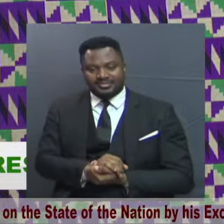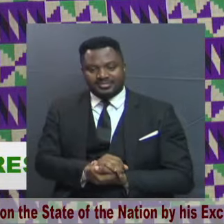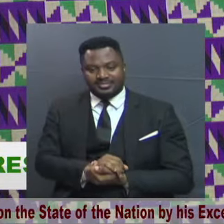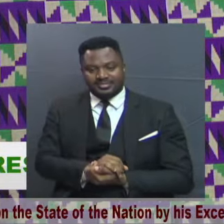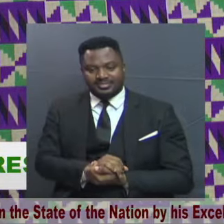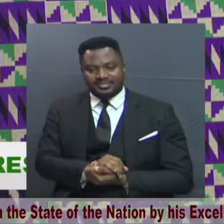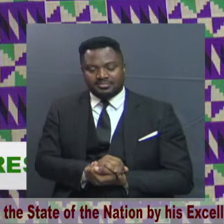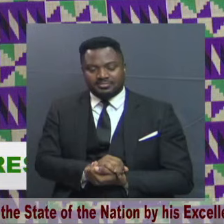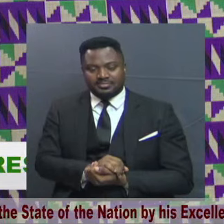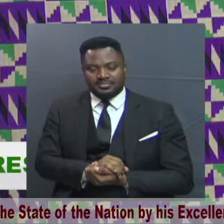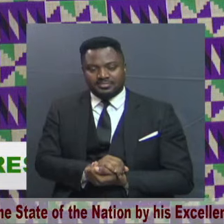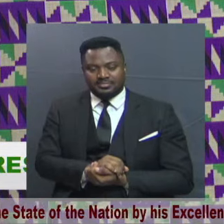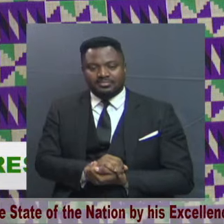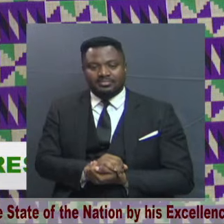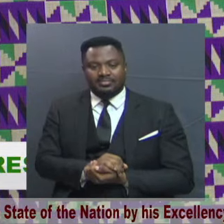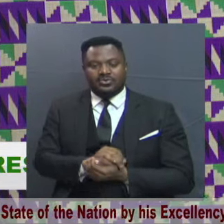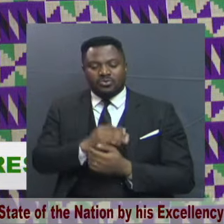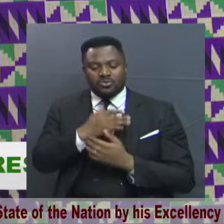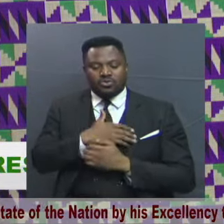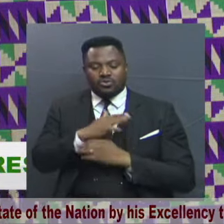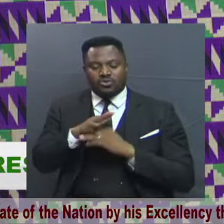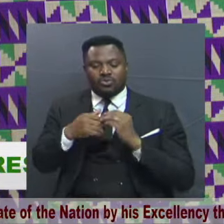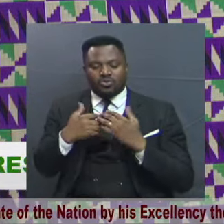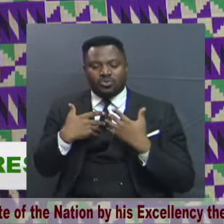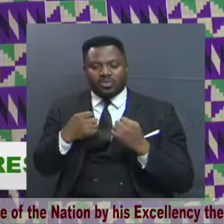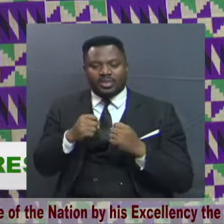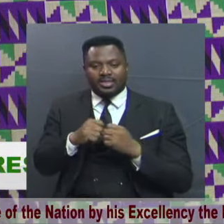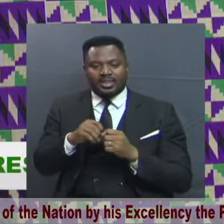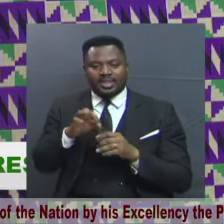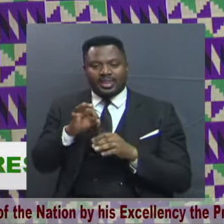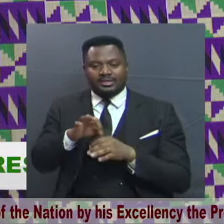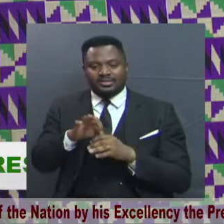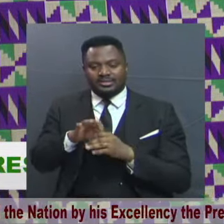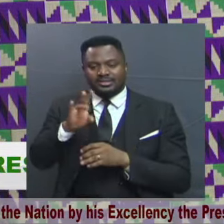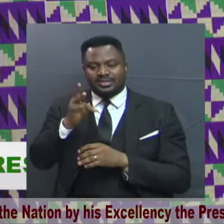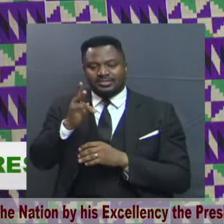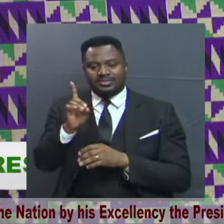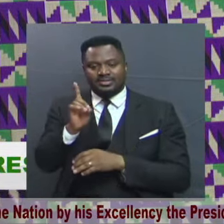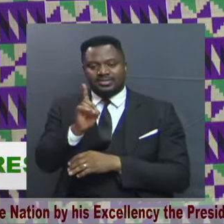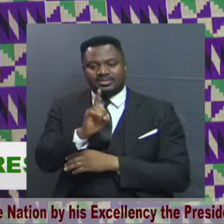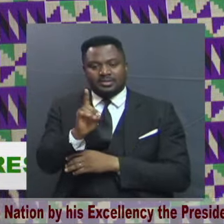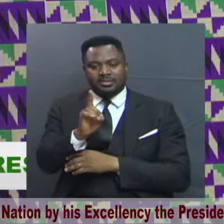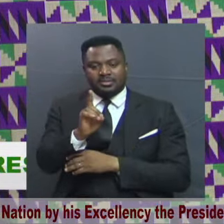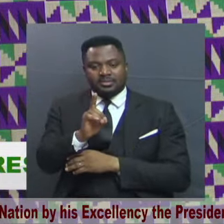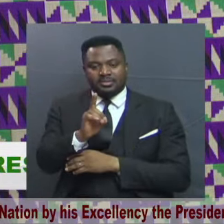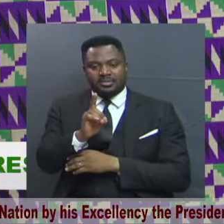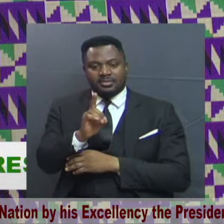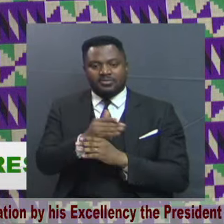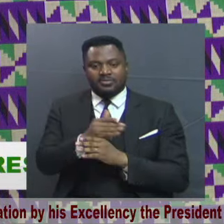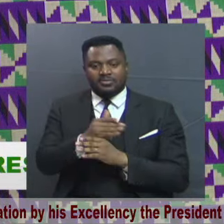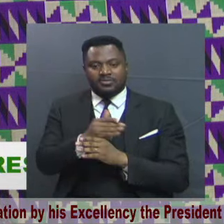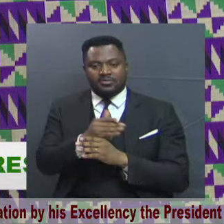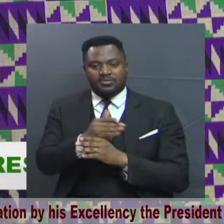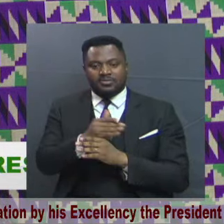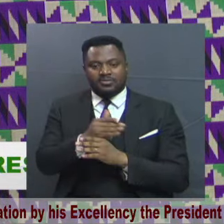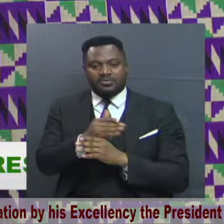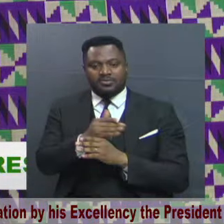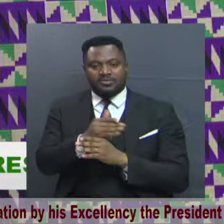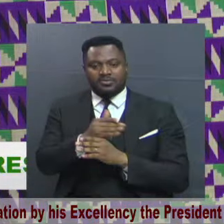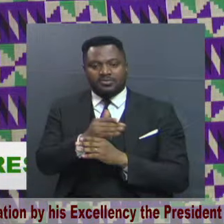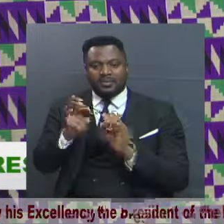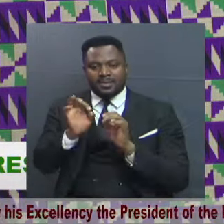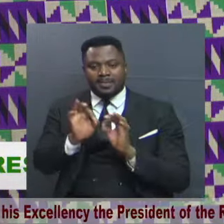win let me wish all of us well in the elections on 7th de before them a number of